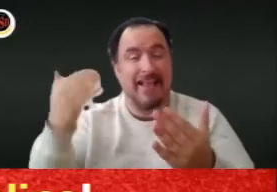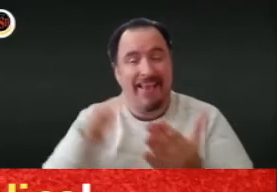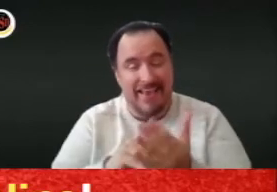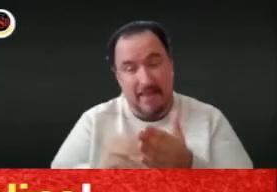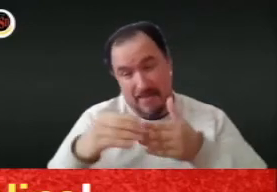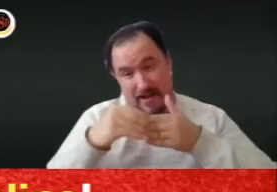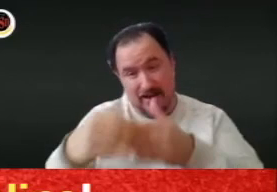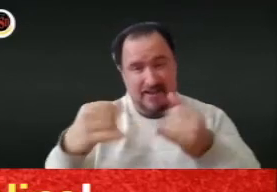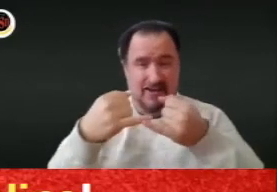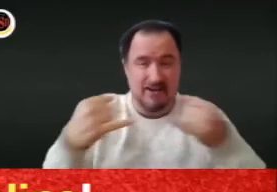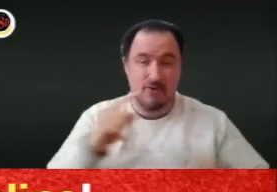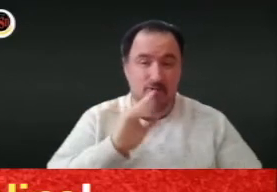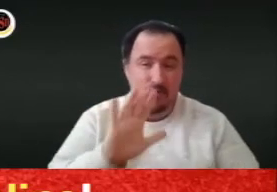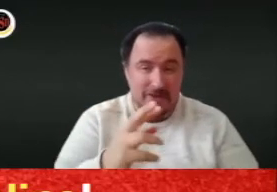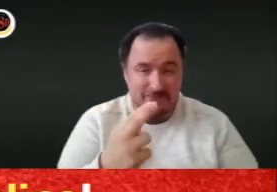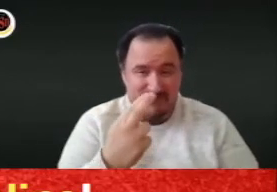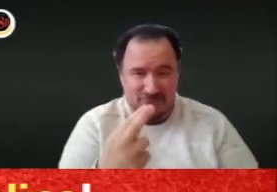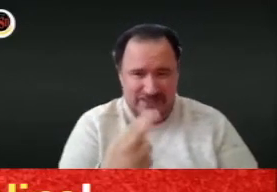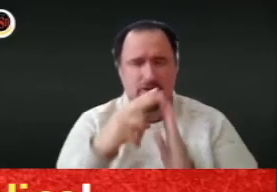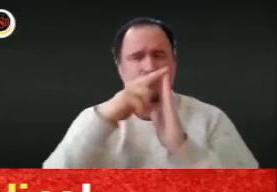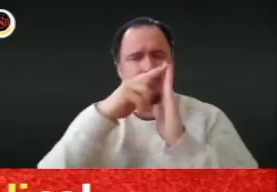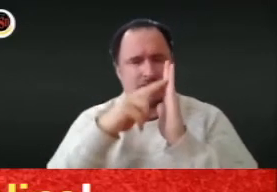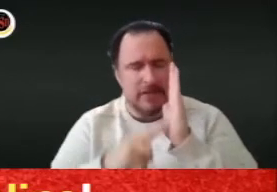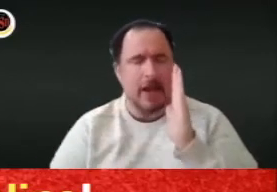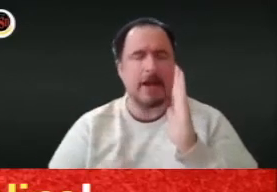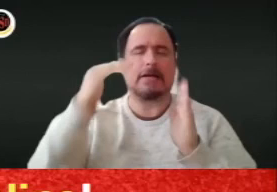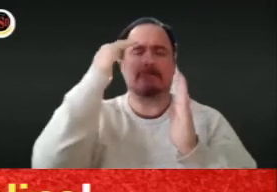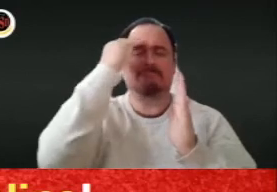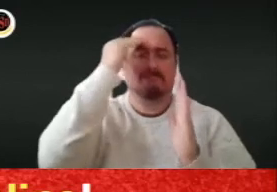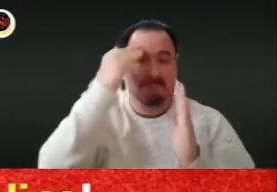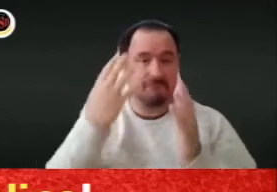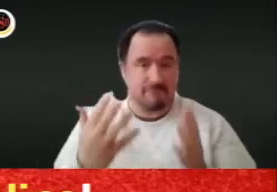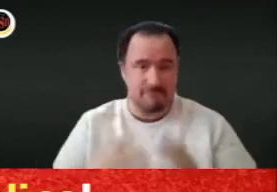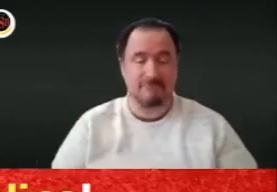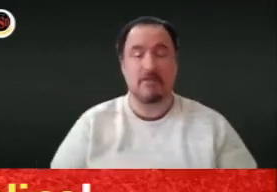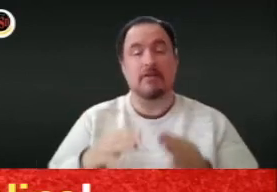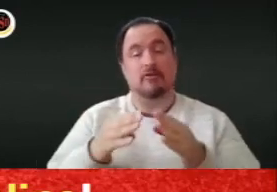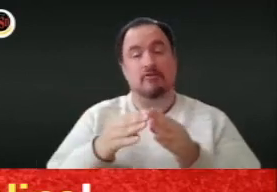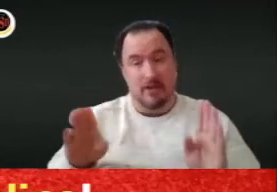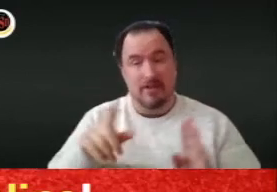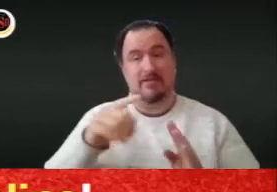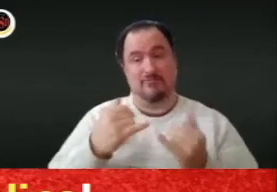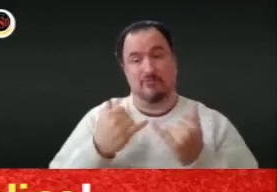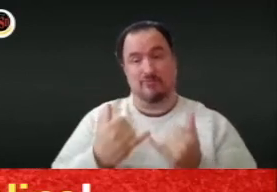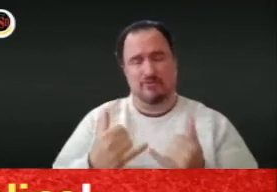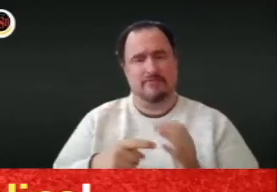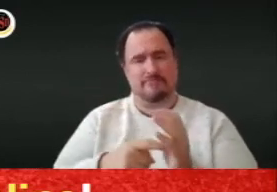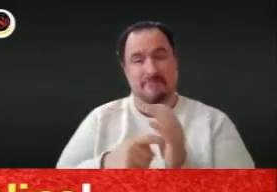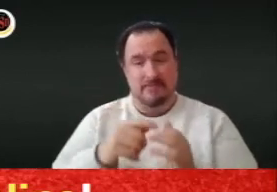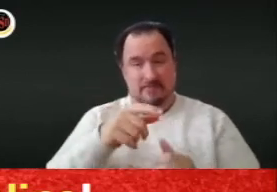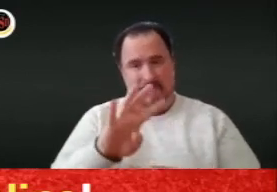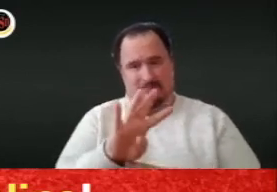All of the requirements are in the guidelines document. Hopefully that will be your new best friend.